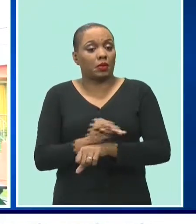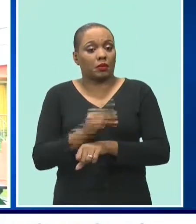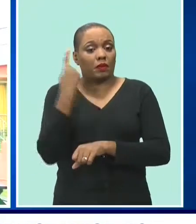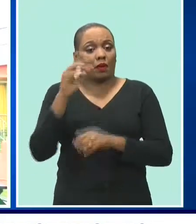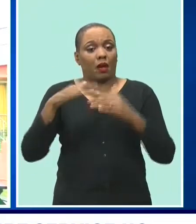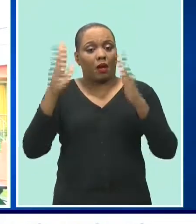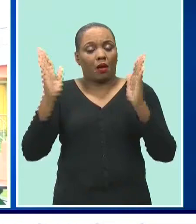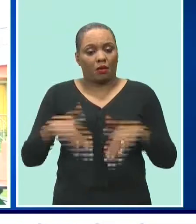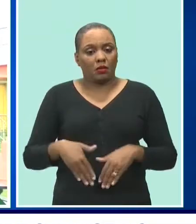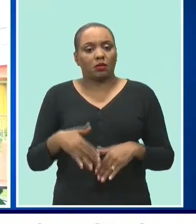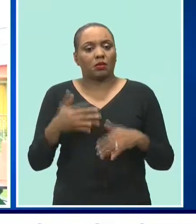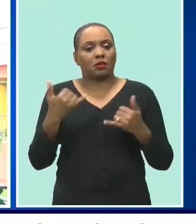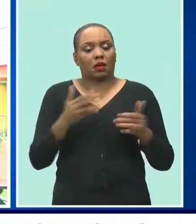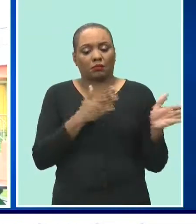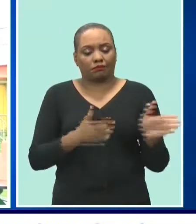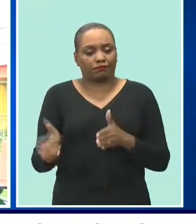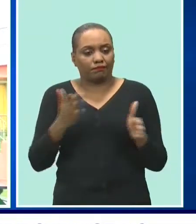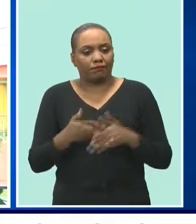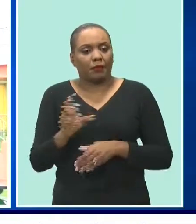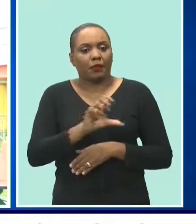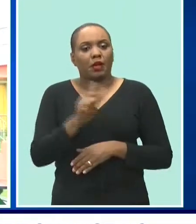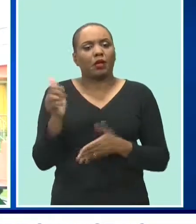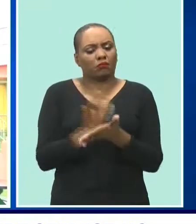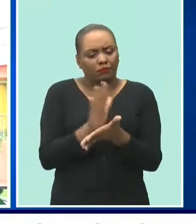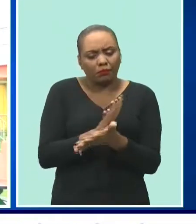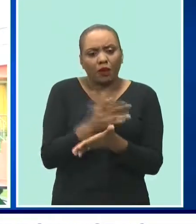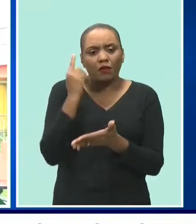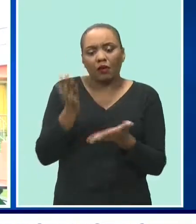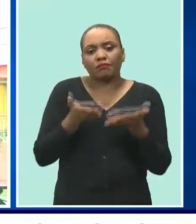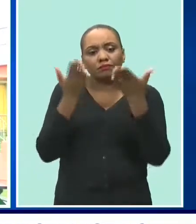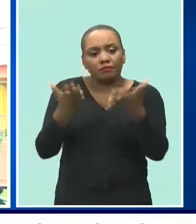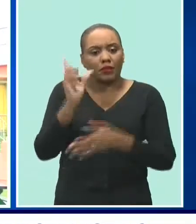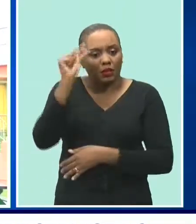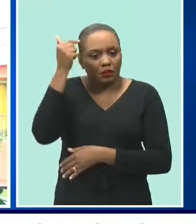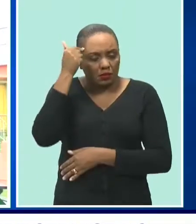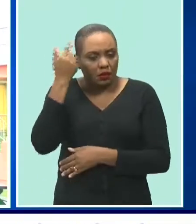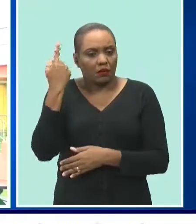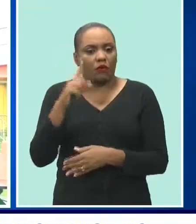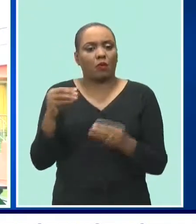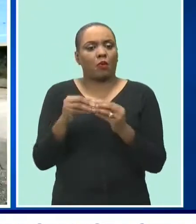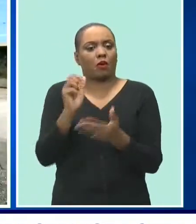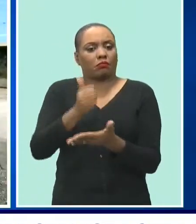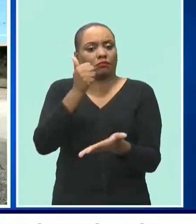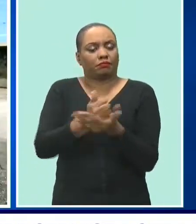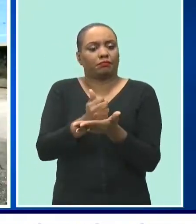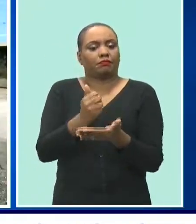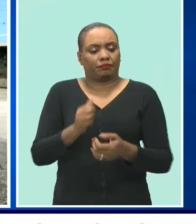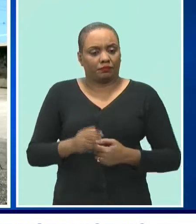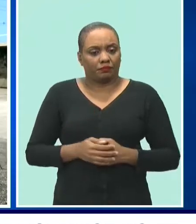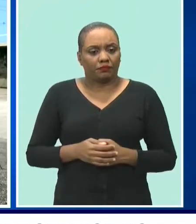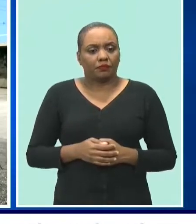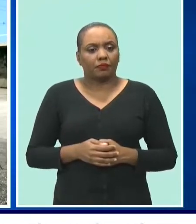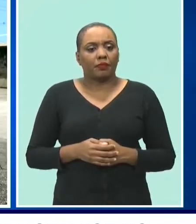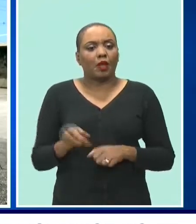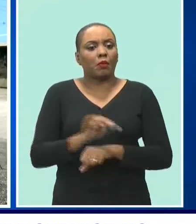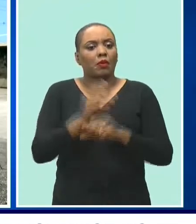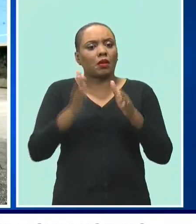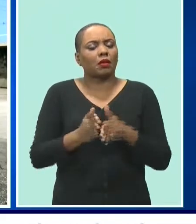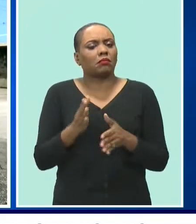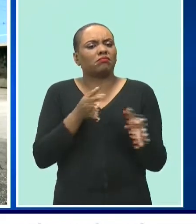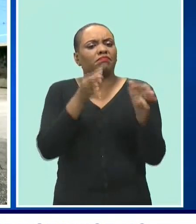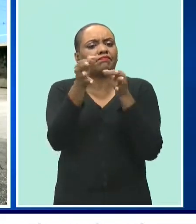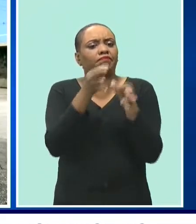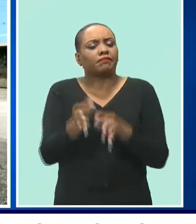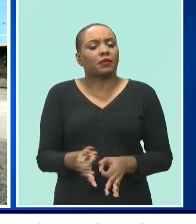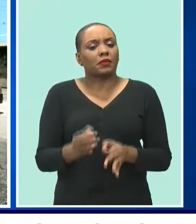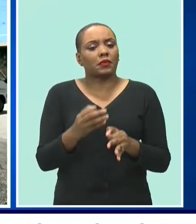speak, preparing another cabinet paper to go forward to Cabinet for further approval. The minister also explains the role and purpose